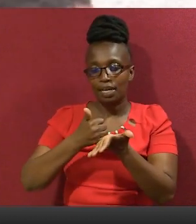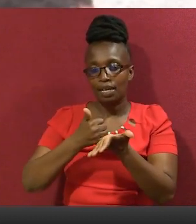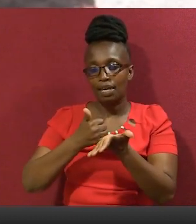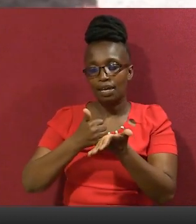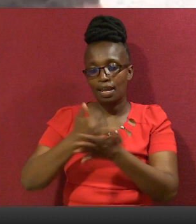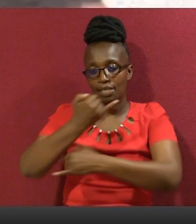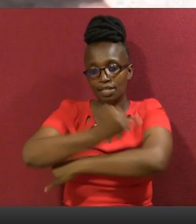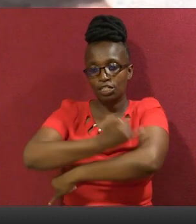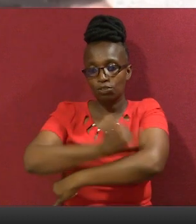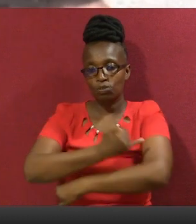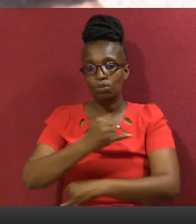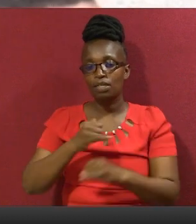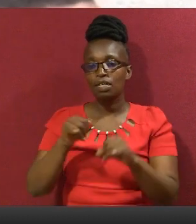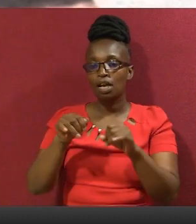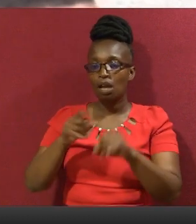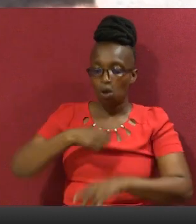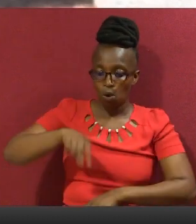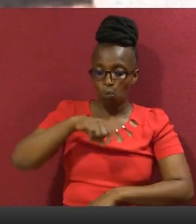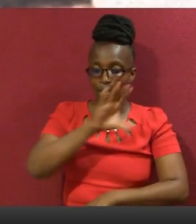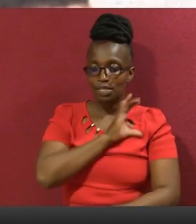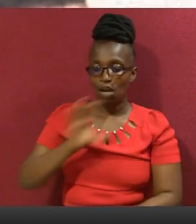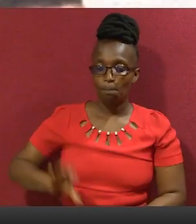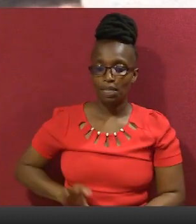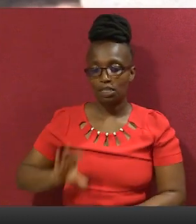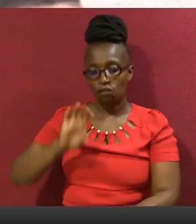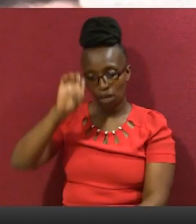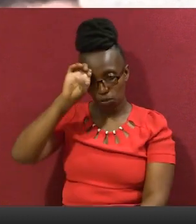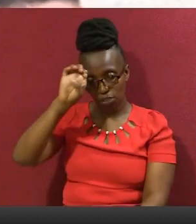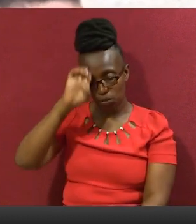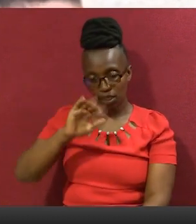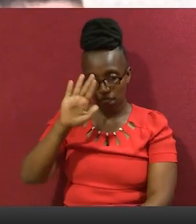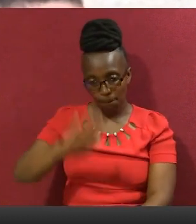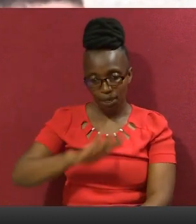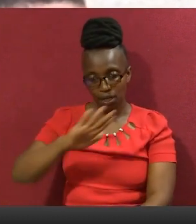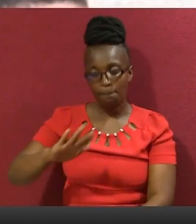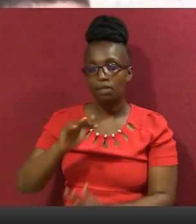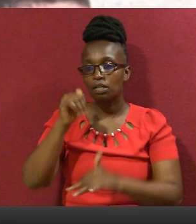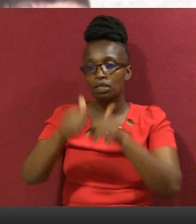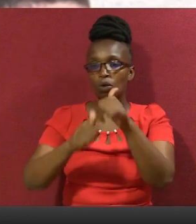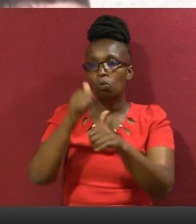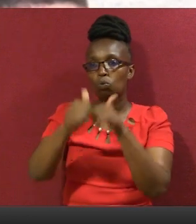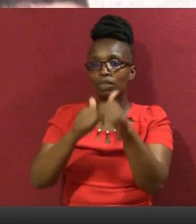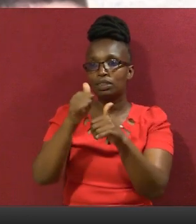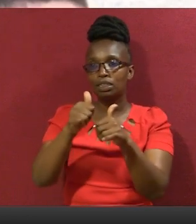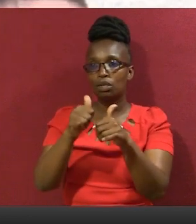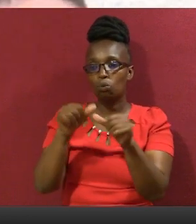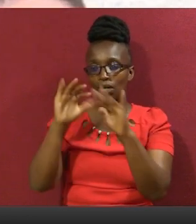universities, and as a committee of education in parliament, which oversights the